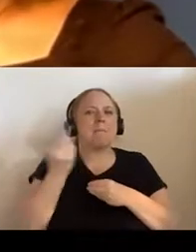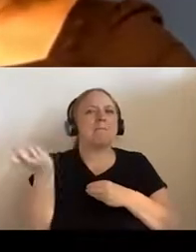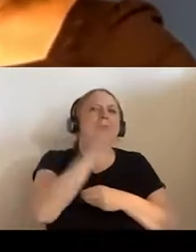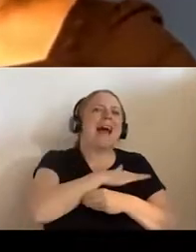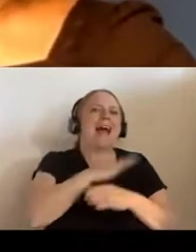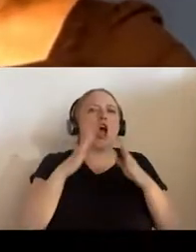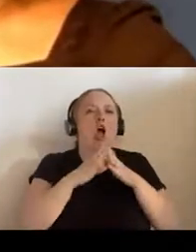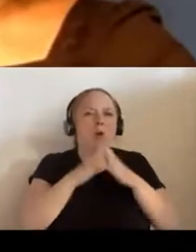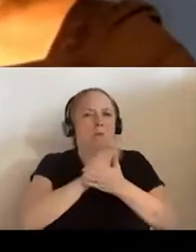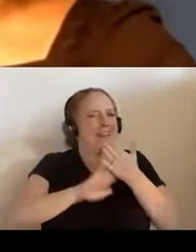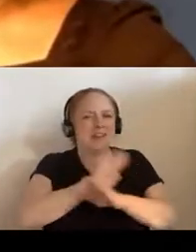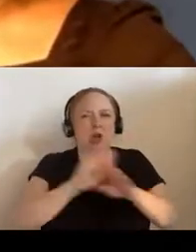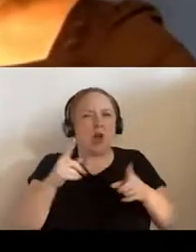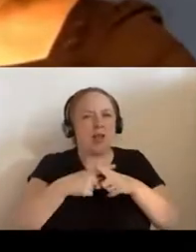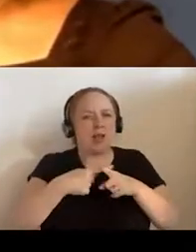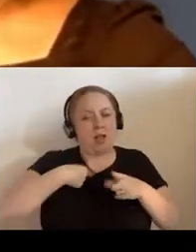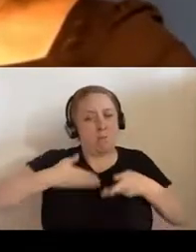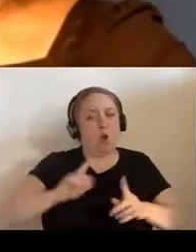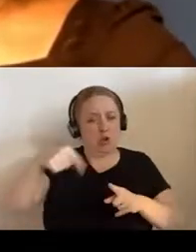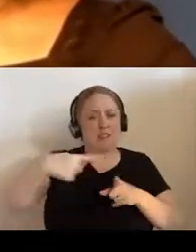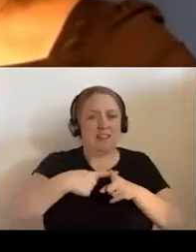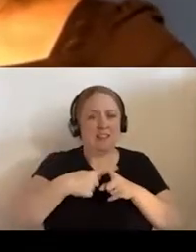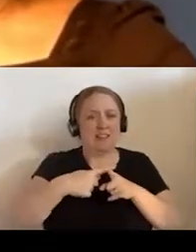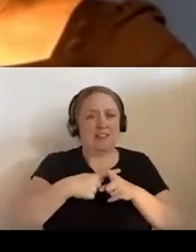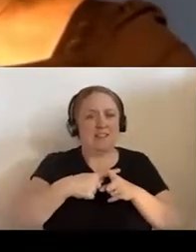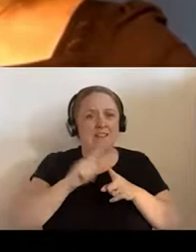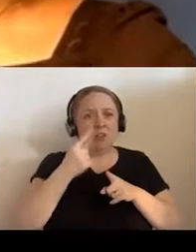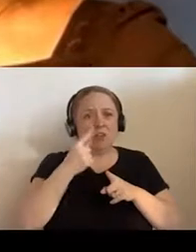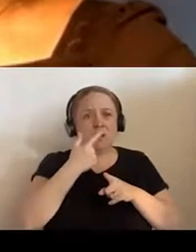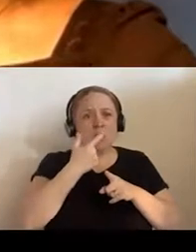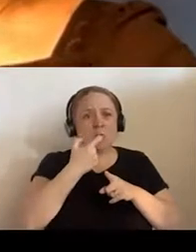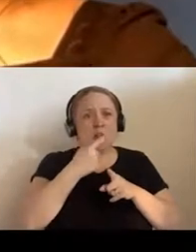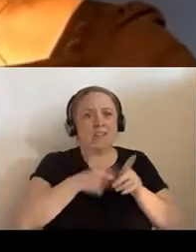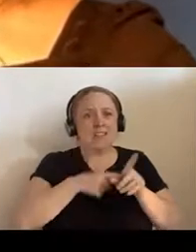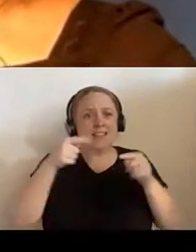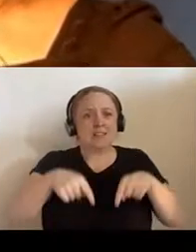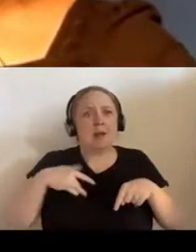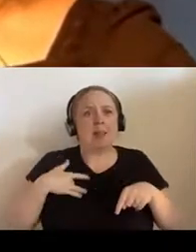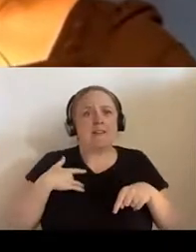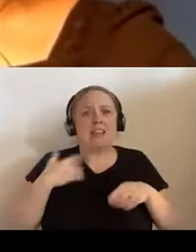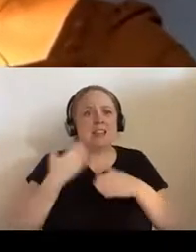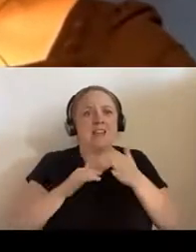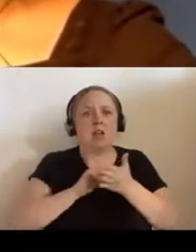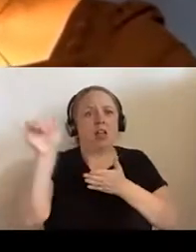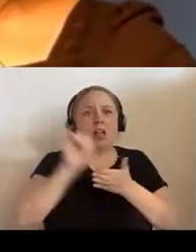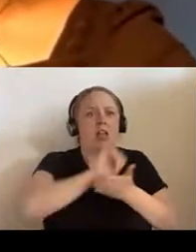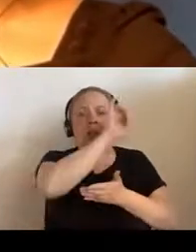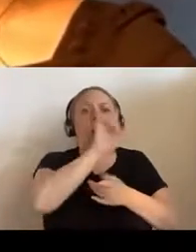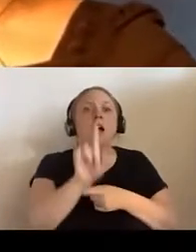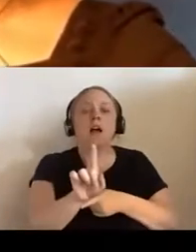basically, even though I'm born here and for the first 12 years of my life, I never left this country. So, but